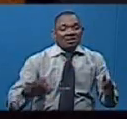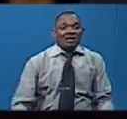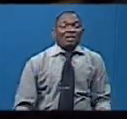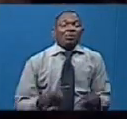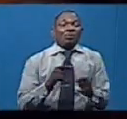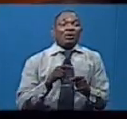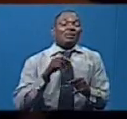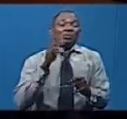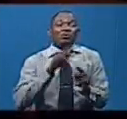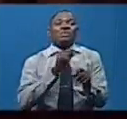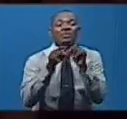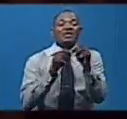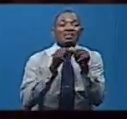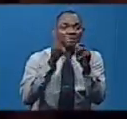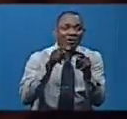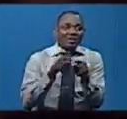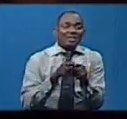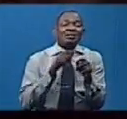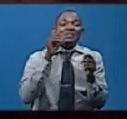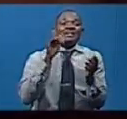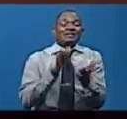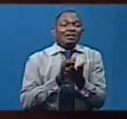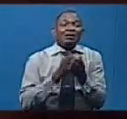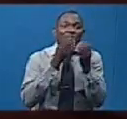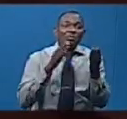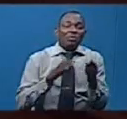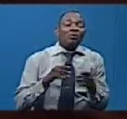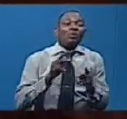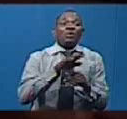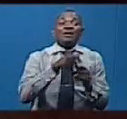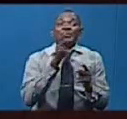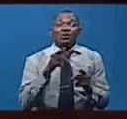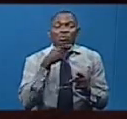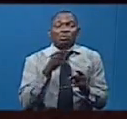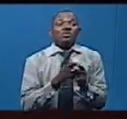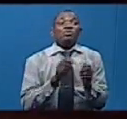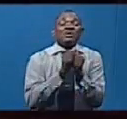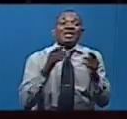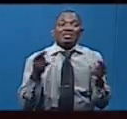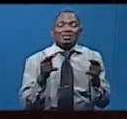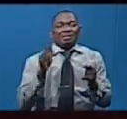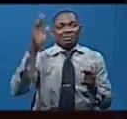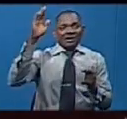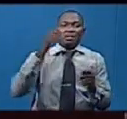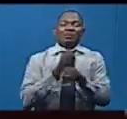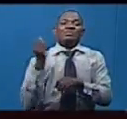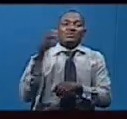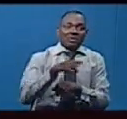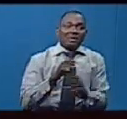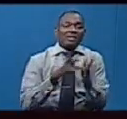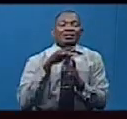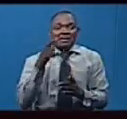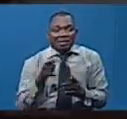When they kept on questioning him, he straightened up and said to them, "Let any one of you who is without sin be the first to throw a stone at